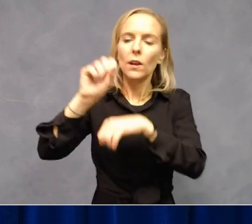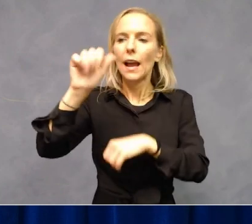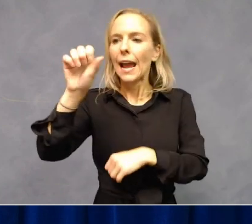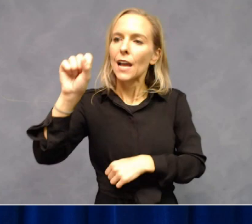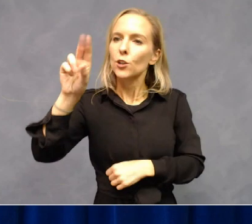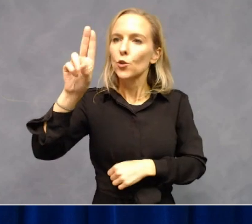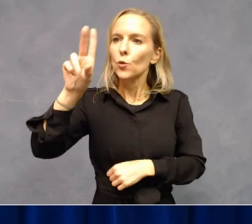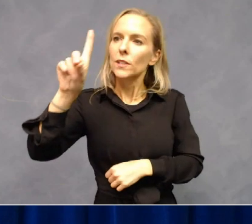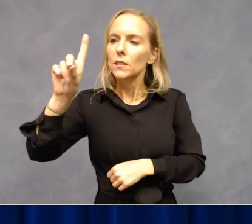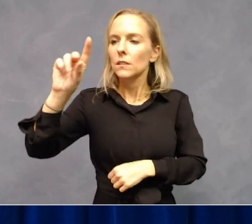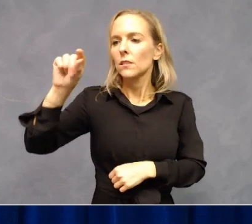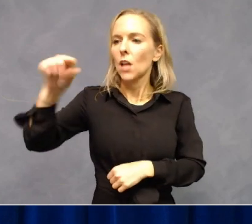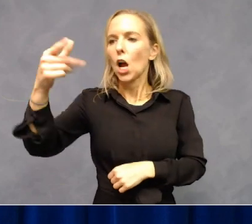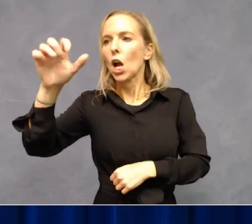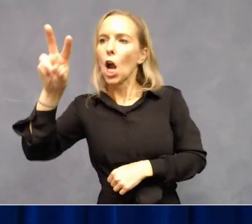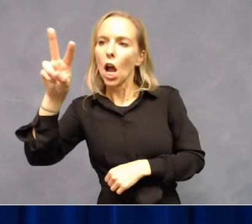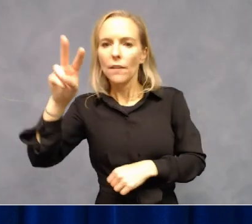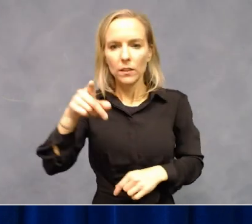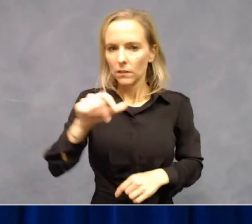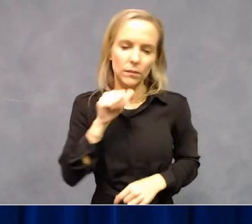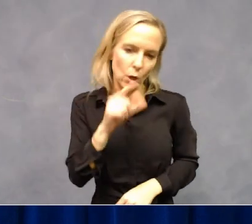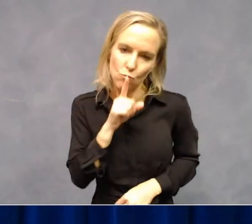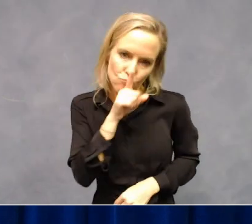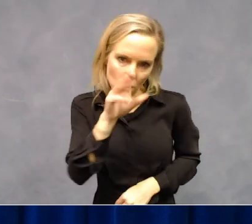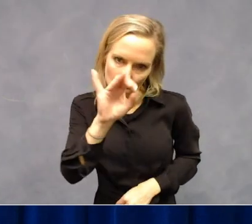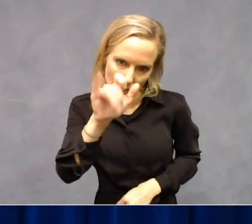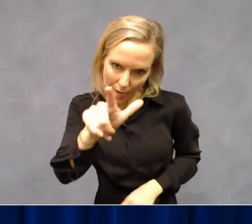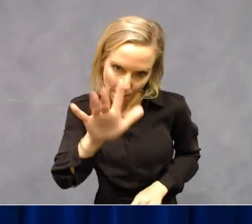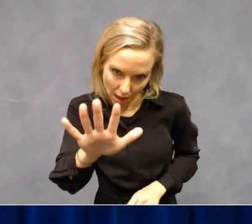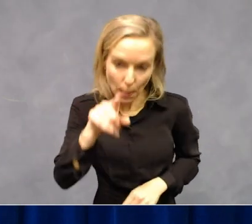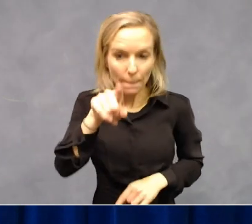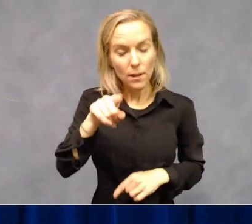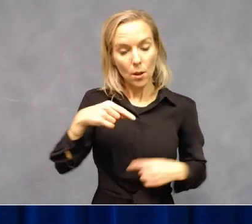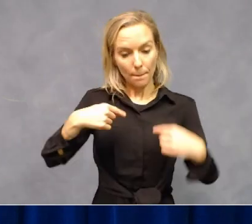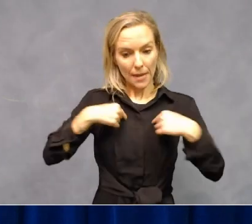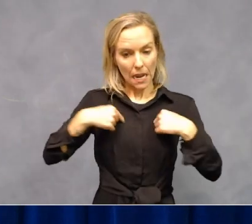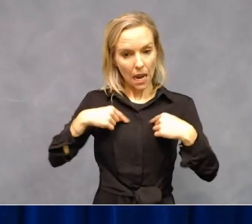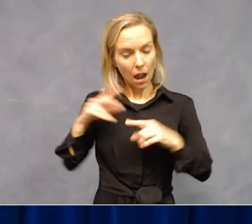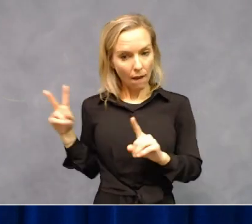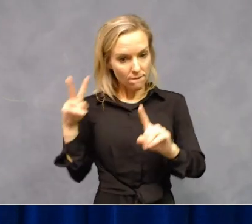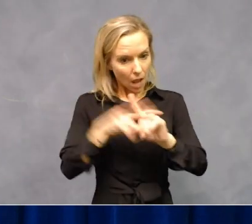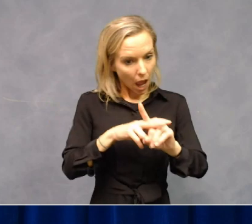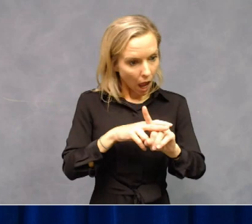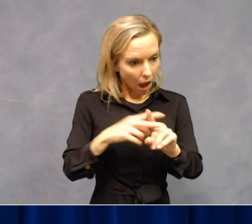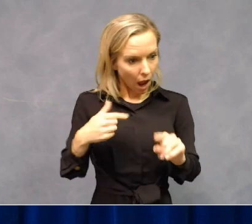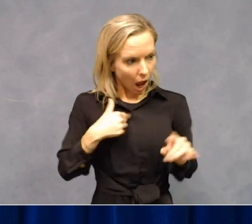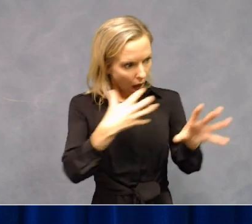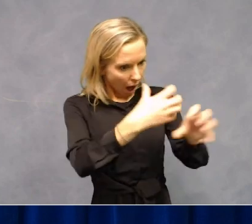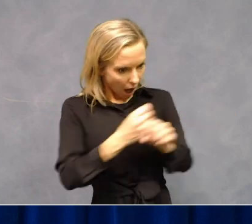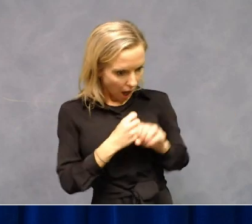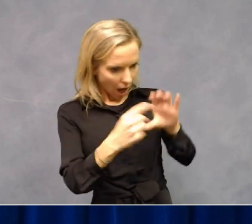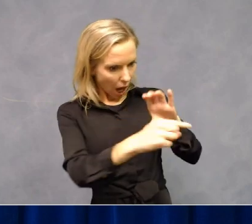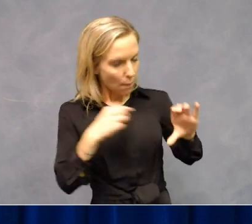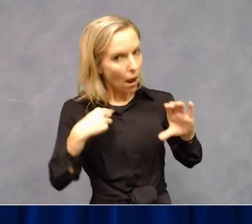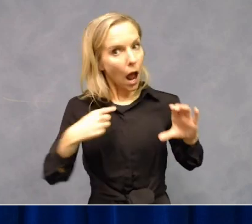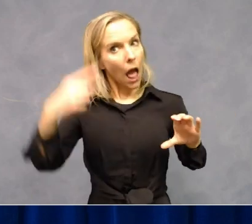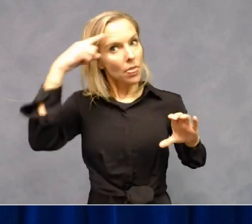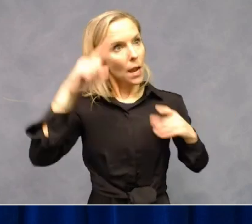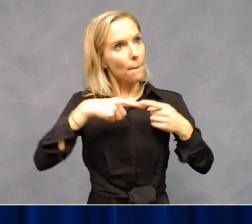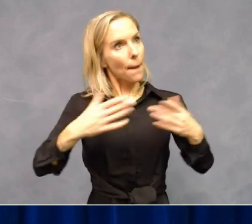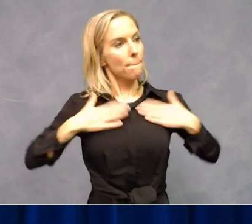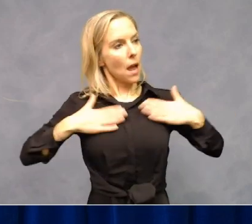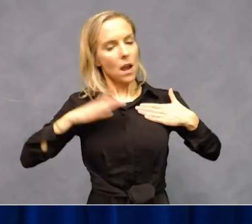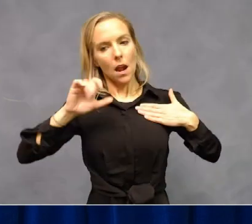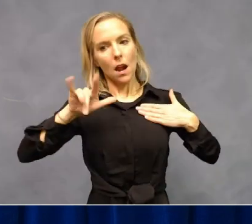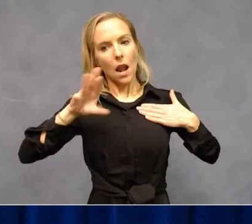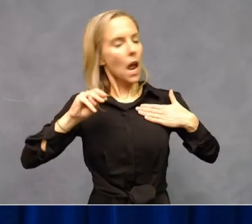pua@unemployment.usdol.gov. It's not a real email, but if you're an unemployment claimant and get that email, you're going to think it's about your claim. Please do